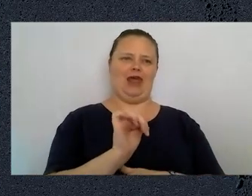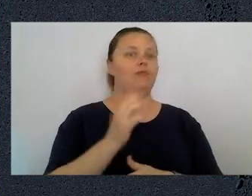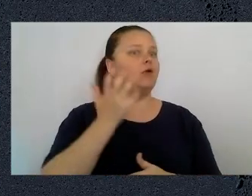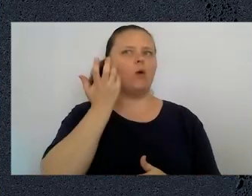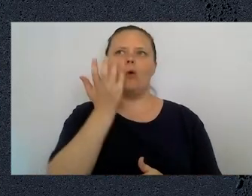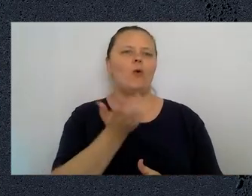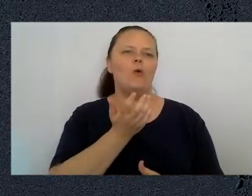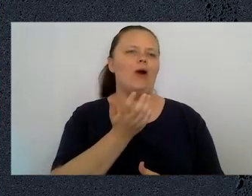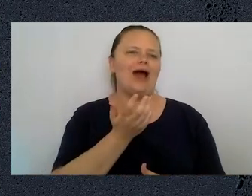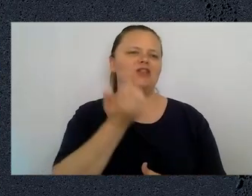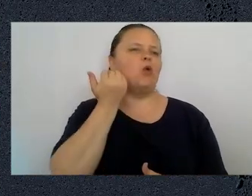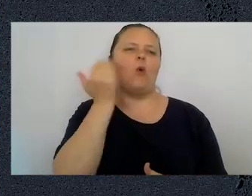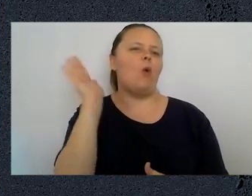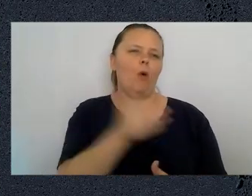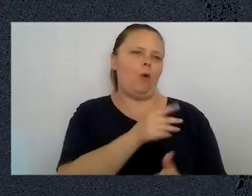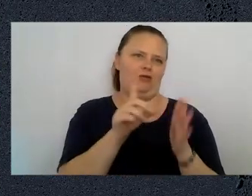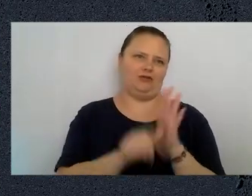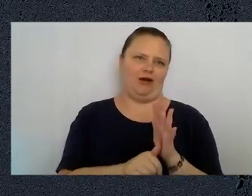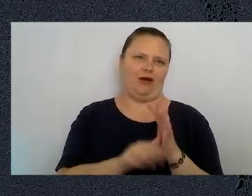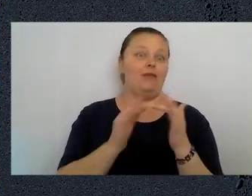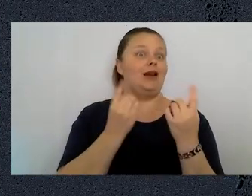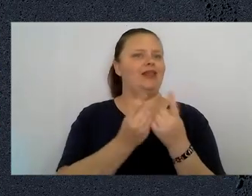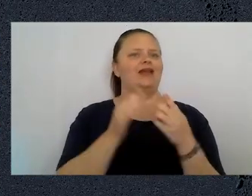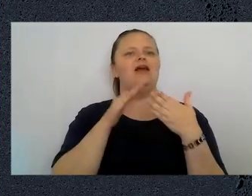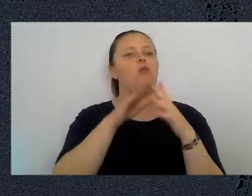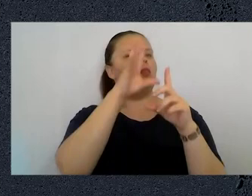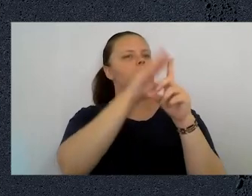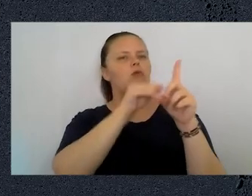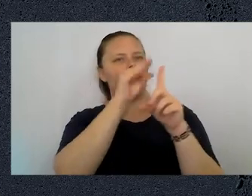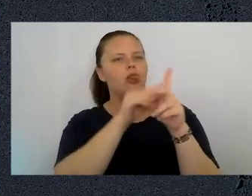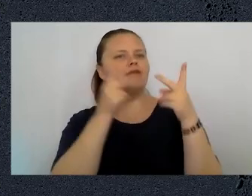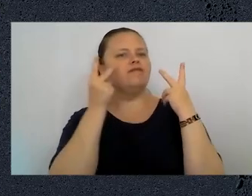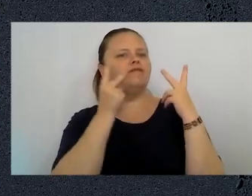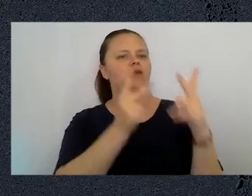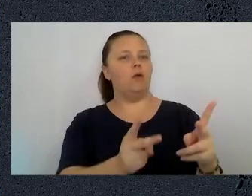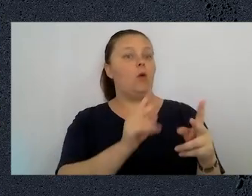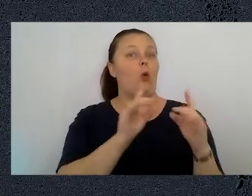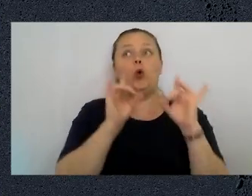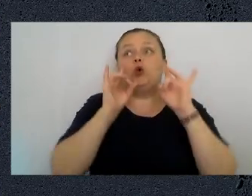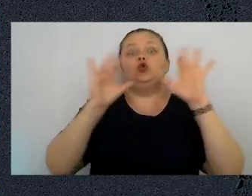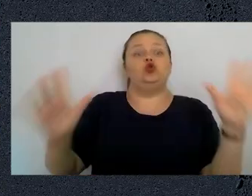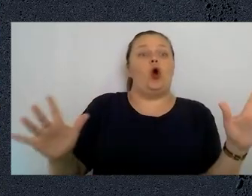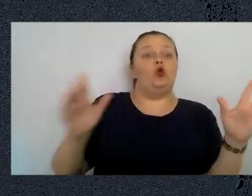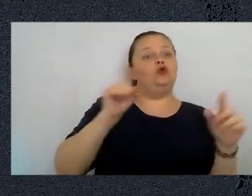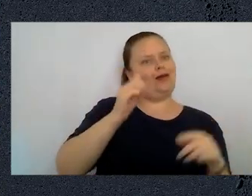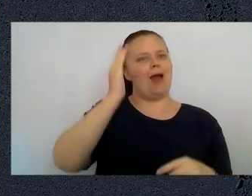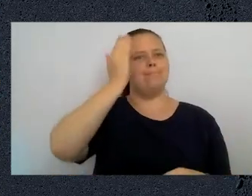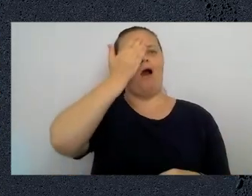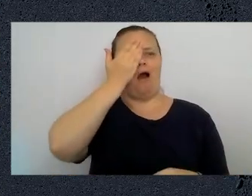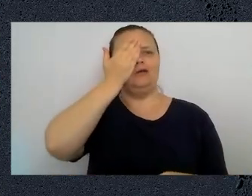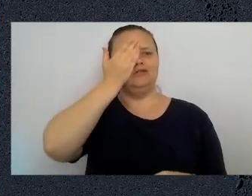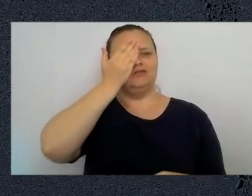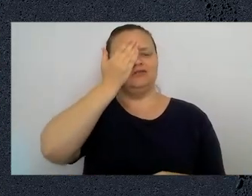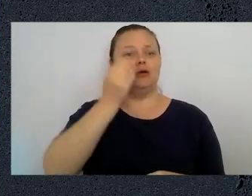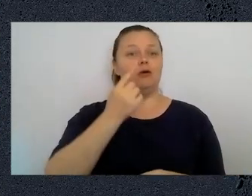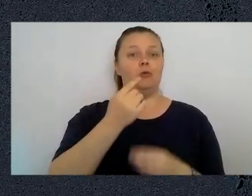think anything that helps modelling and visibility and anything that highlights unconscious bias. And, you know, one of the things we have done